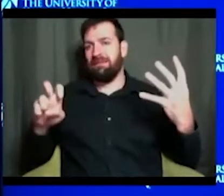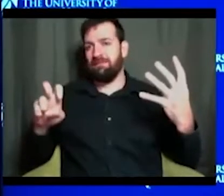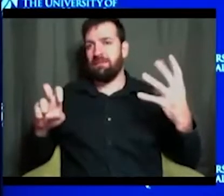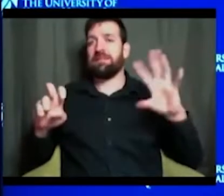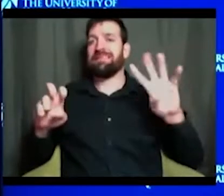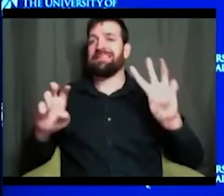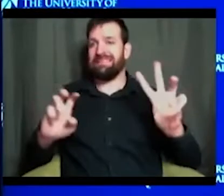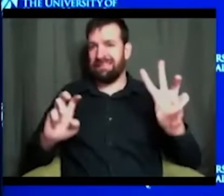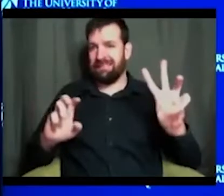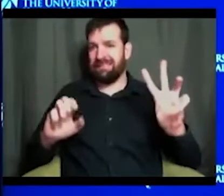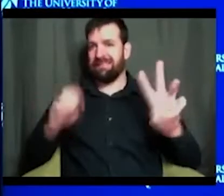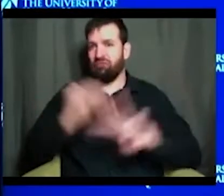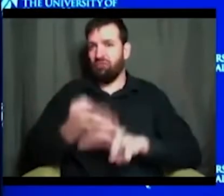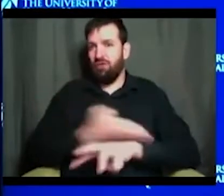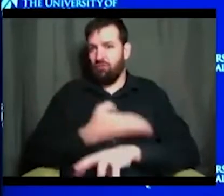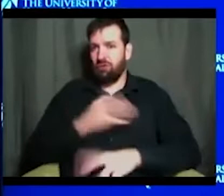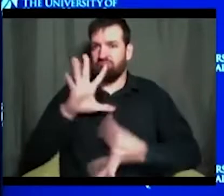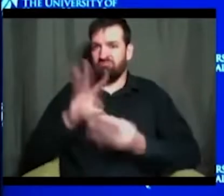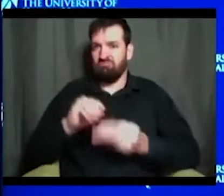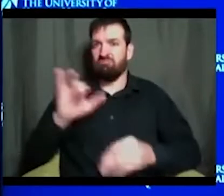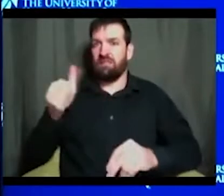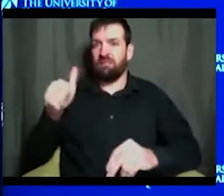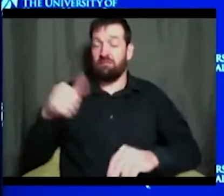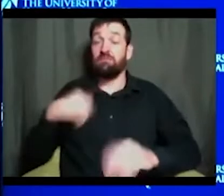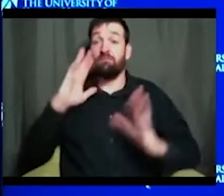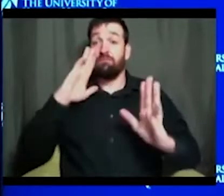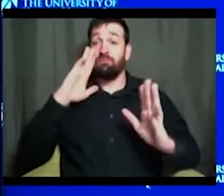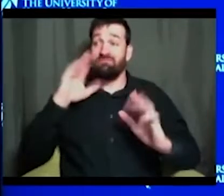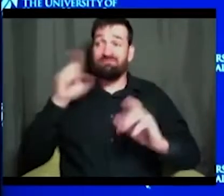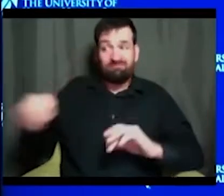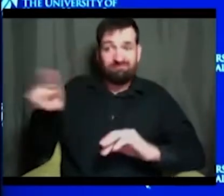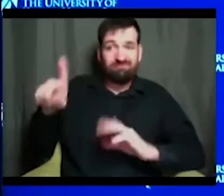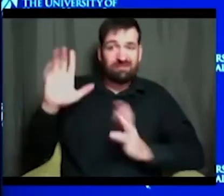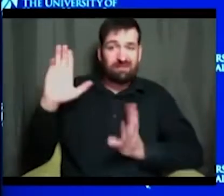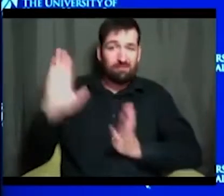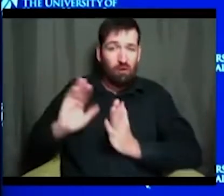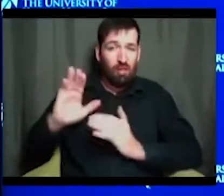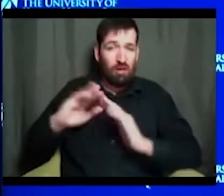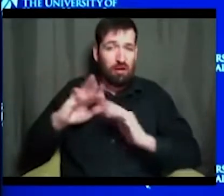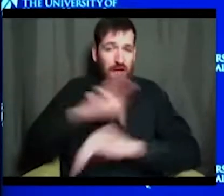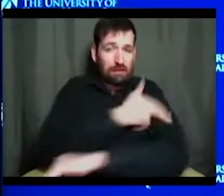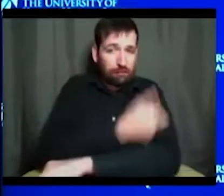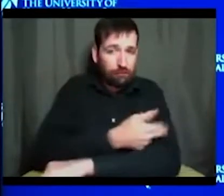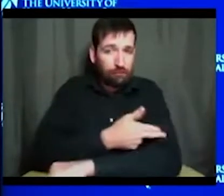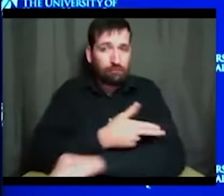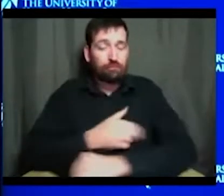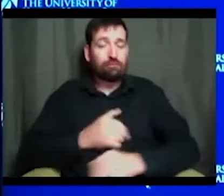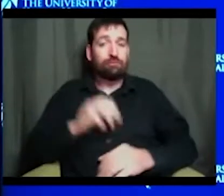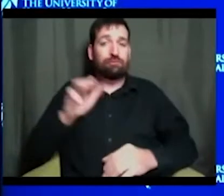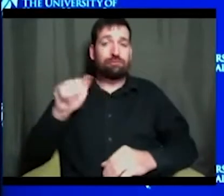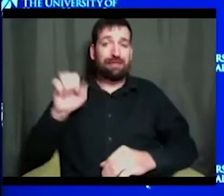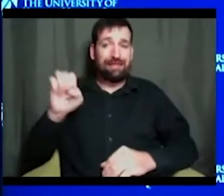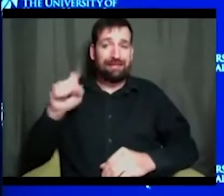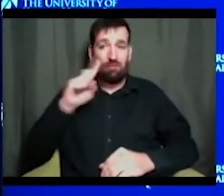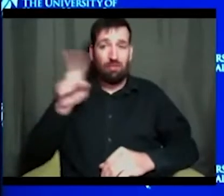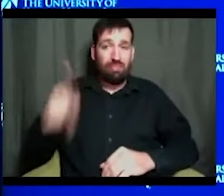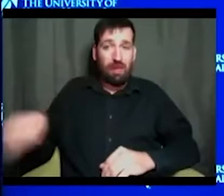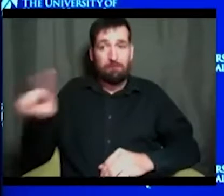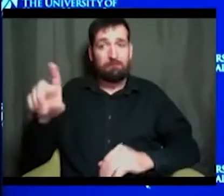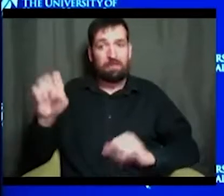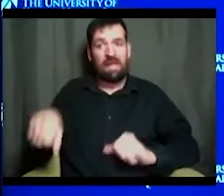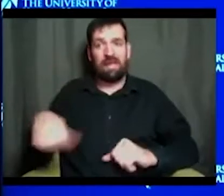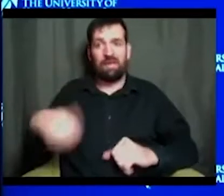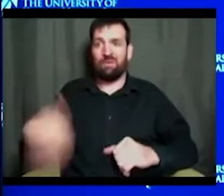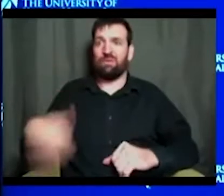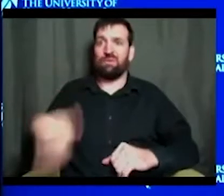recovery period. So hopefully, again, they have a smaller hospital, so cases to them really can mount and matter.